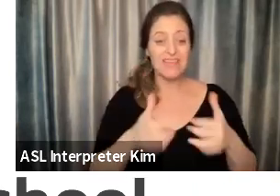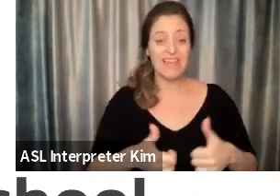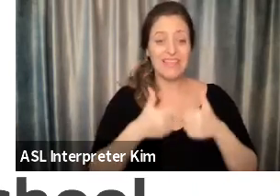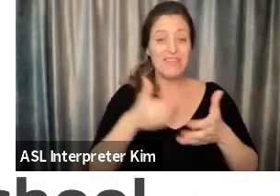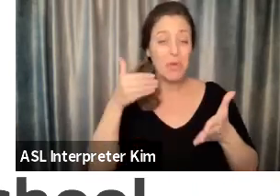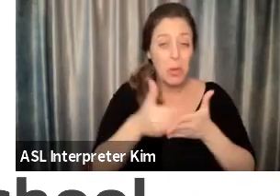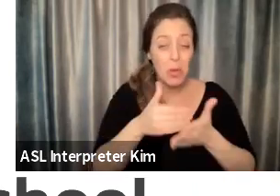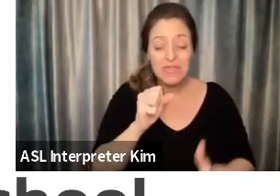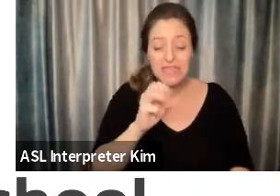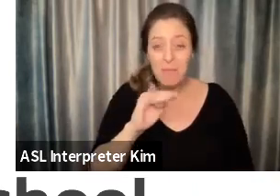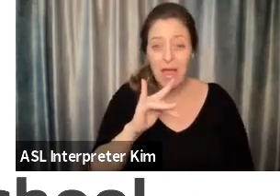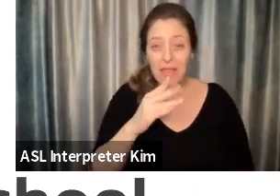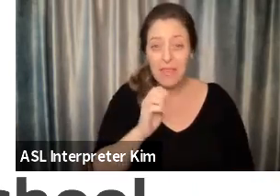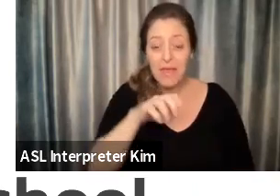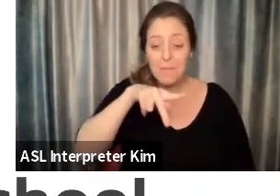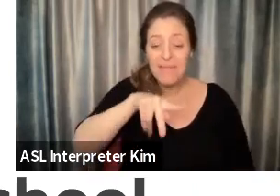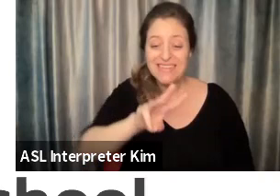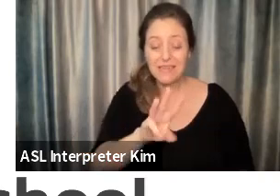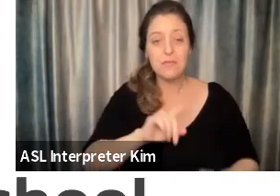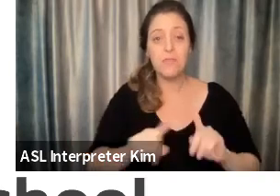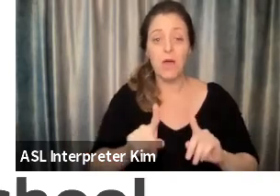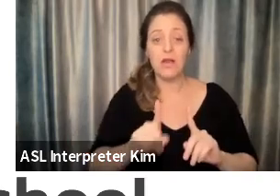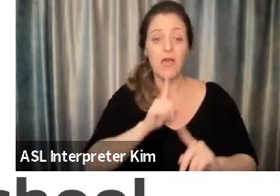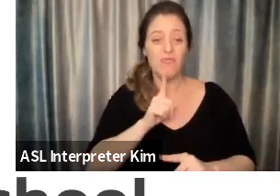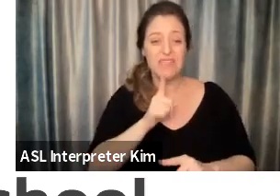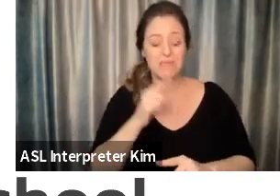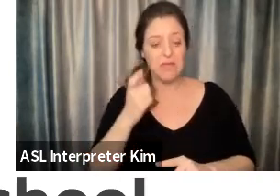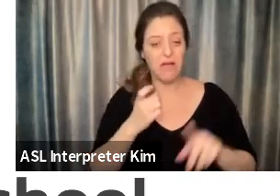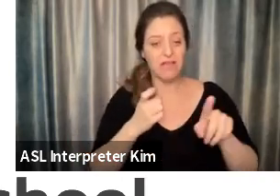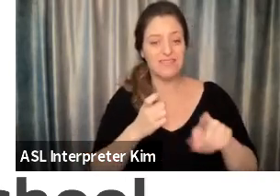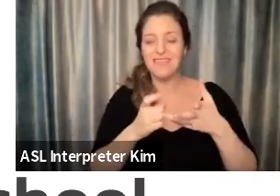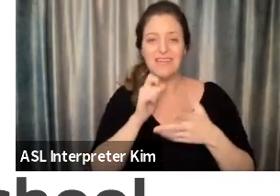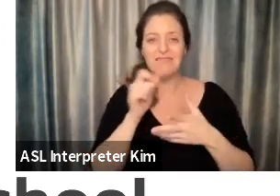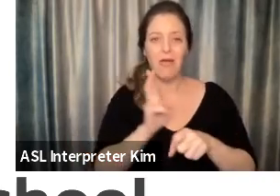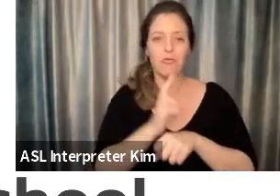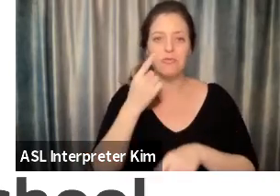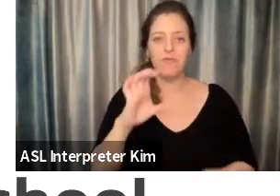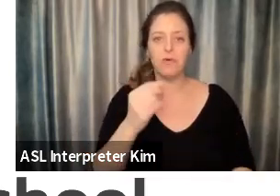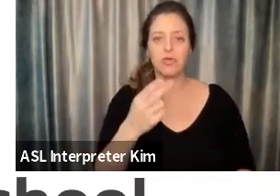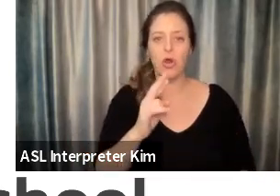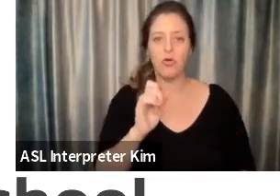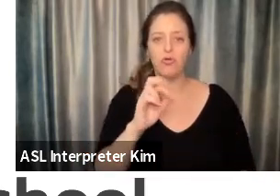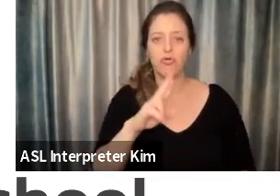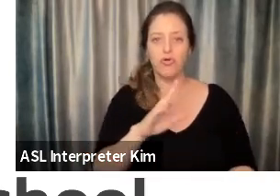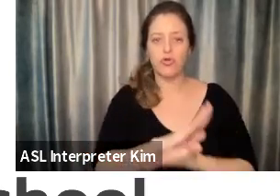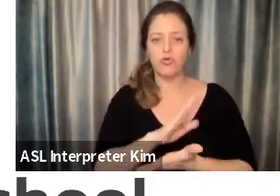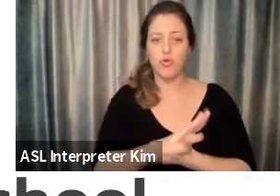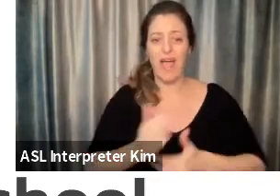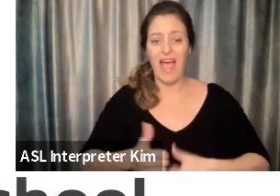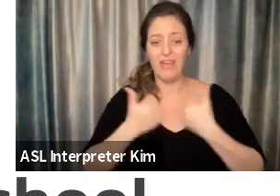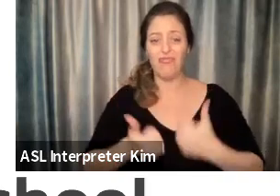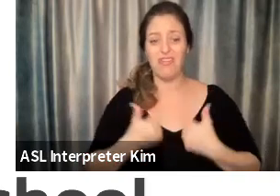SMI P6, but in reality, based on that, since it doesn't apply to charter schools, their school of address would be